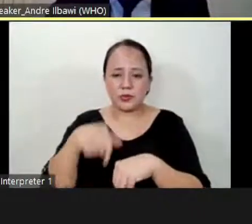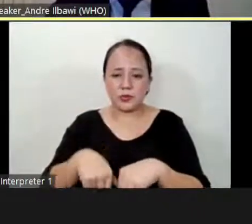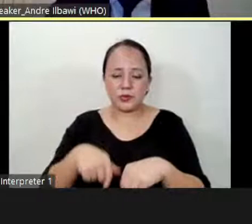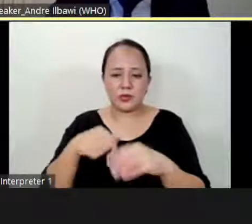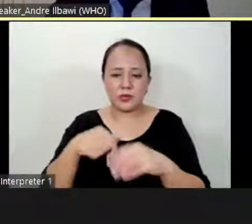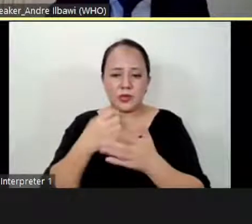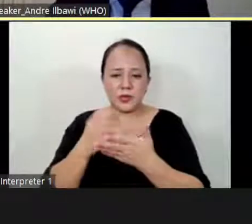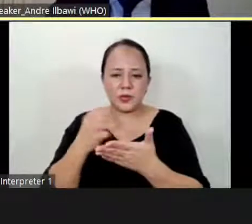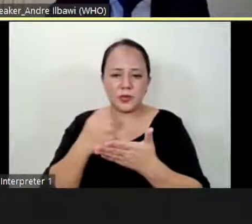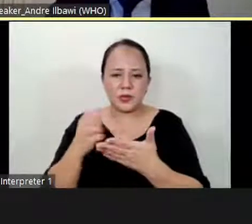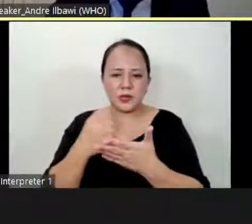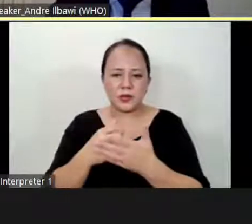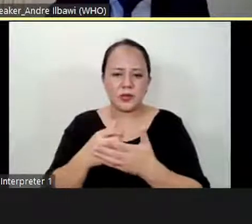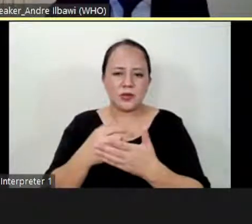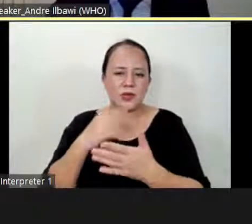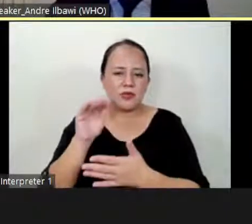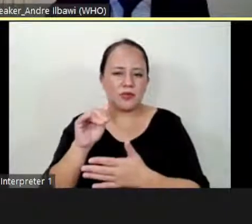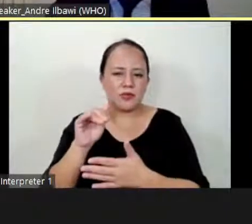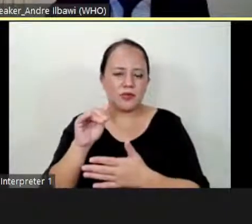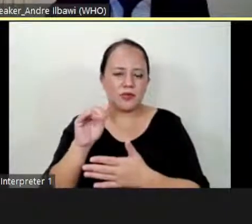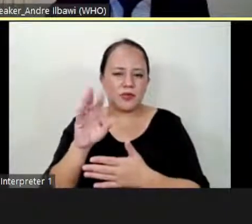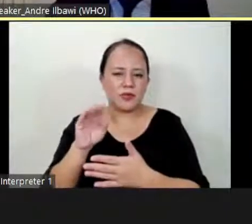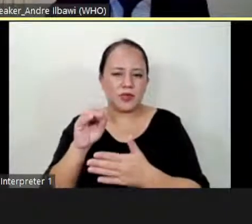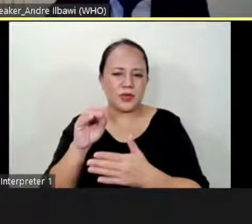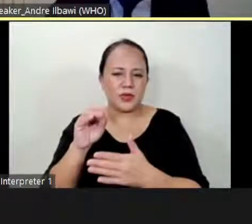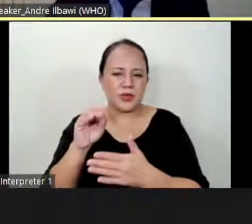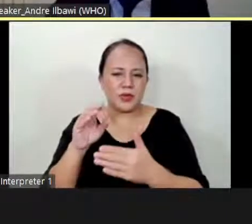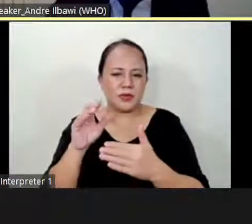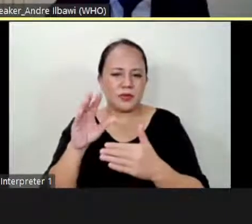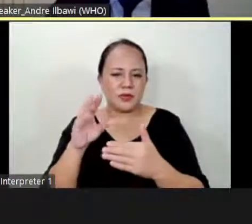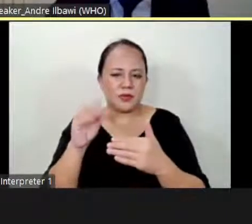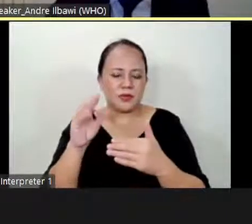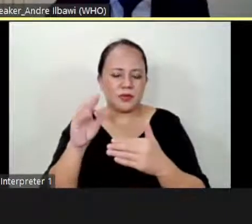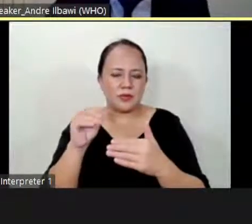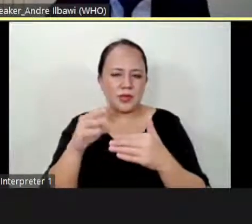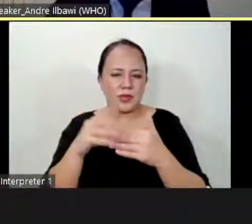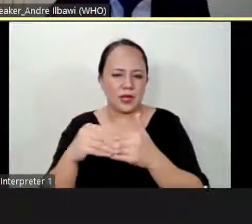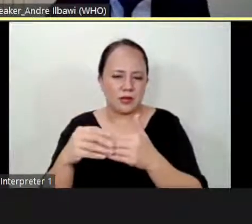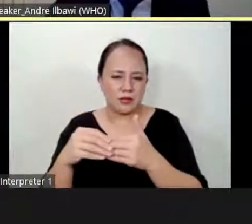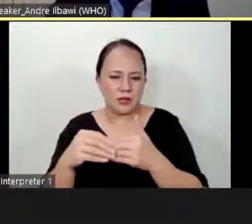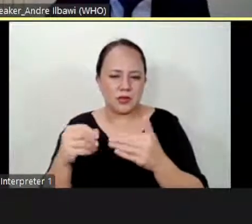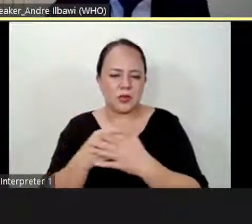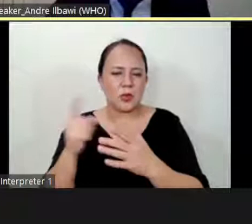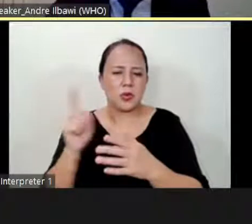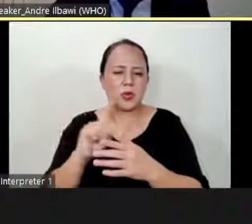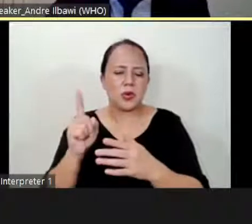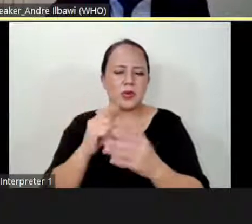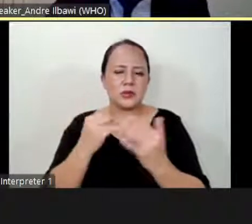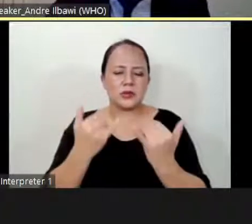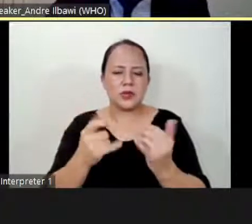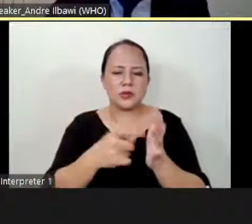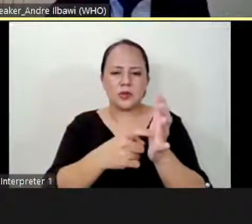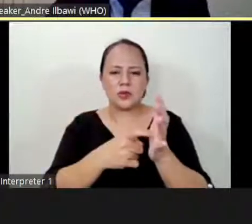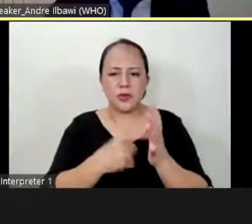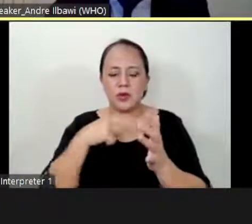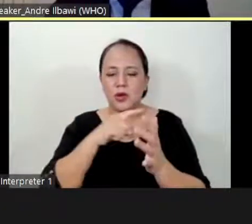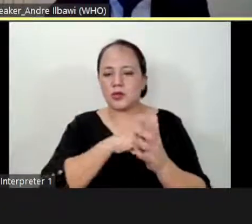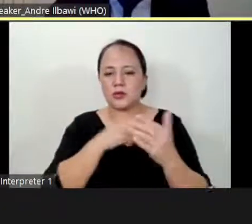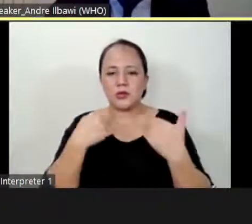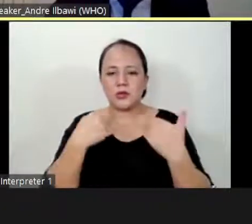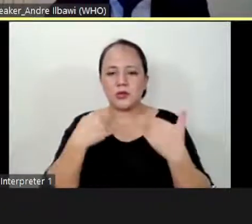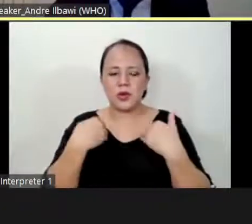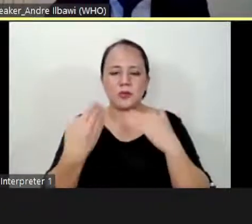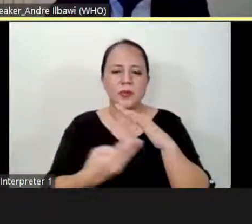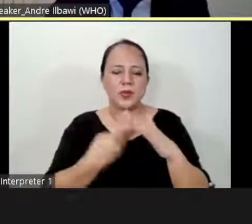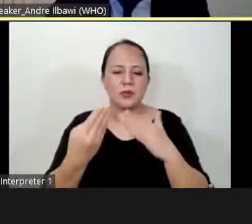is on the order of $50 per capita. So what is it that would be required for us to have a basic set of